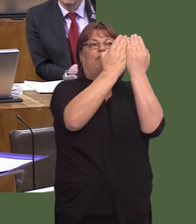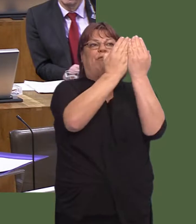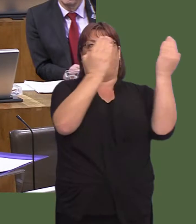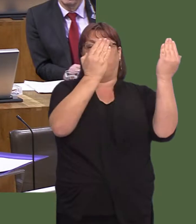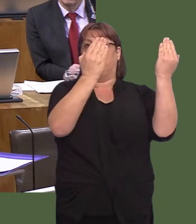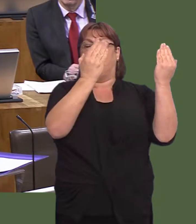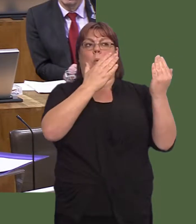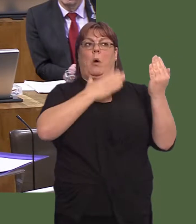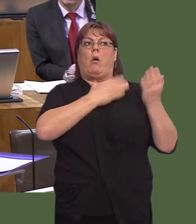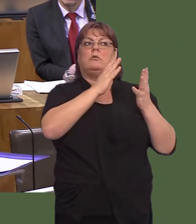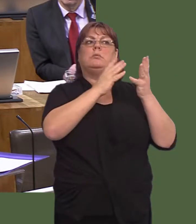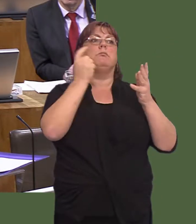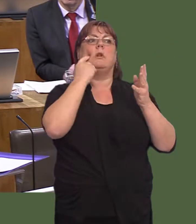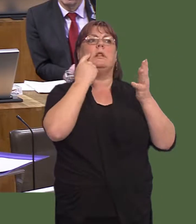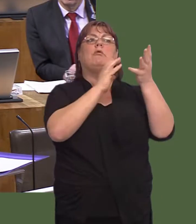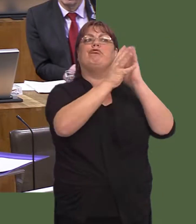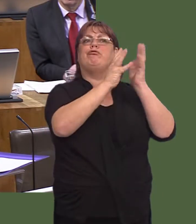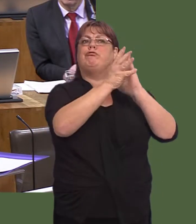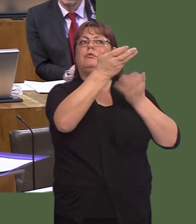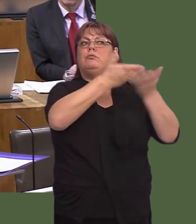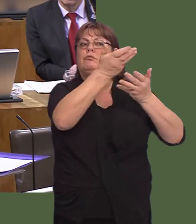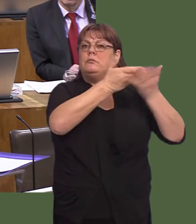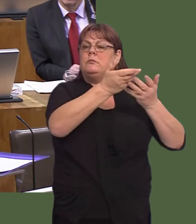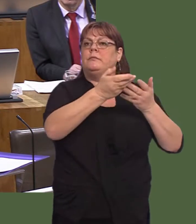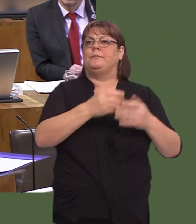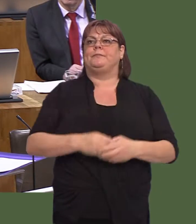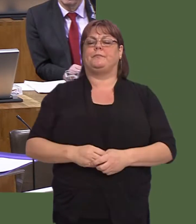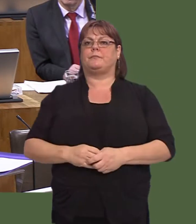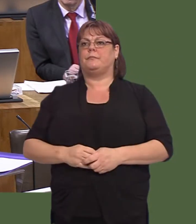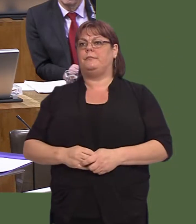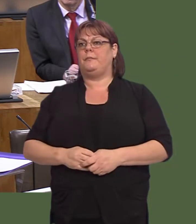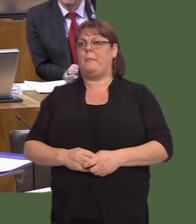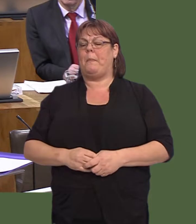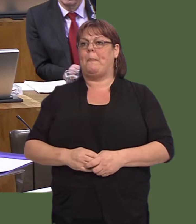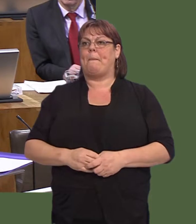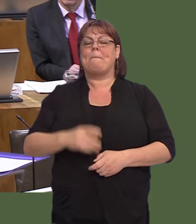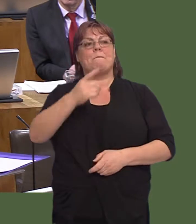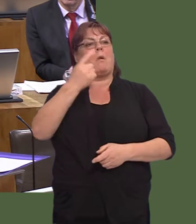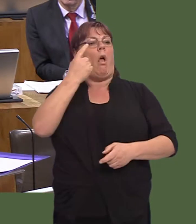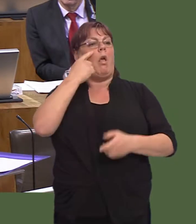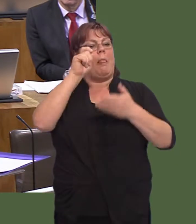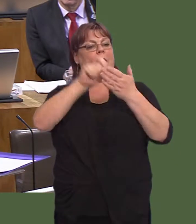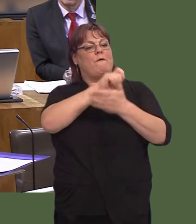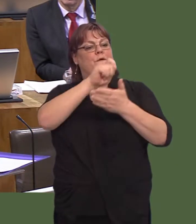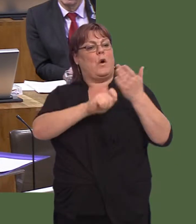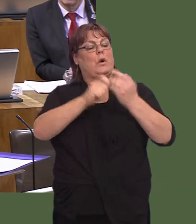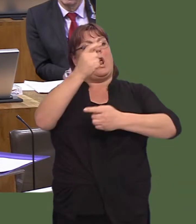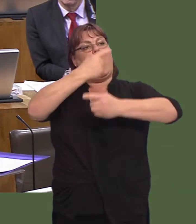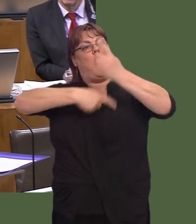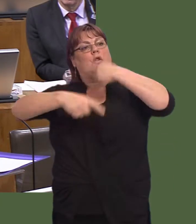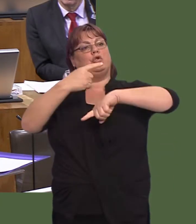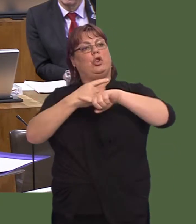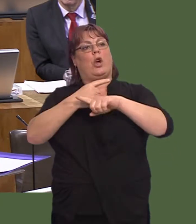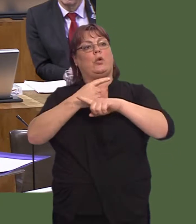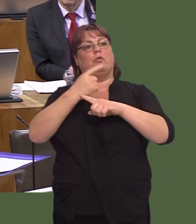been telling the United Kingdom government that you don't have to interpret last year's result as